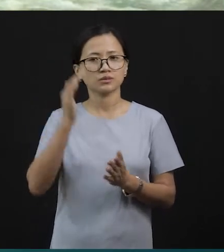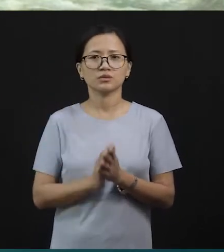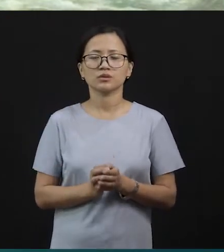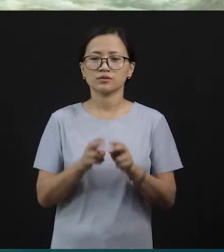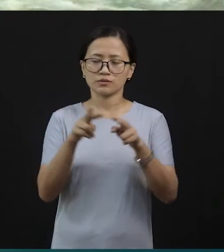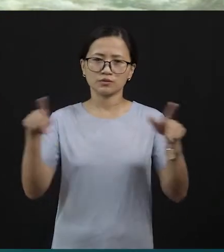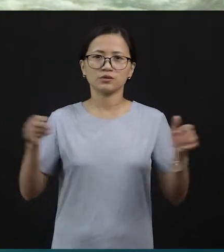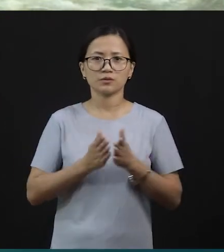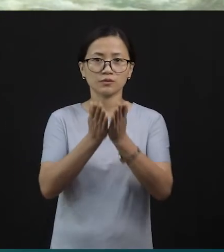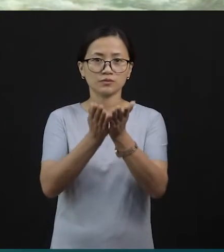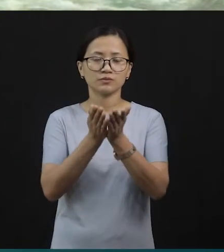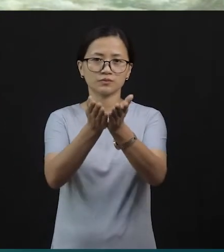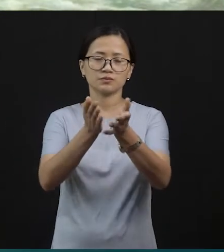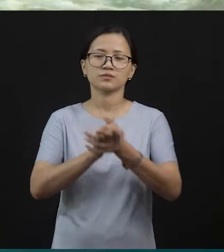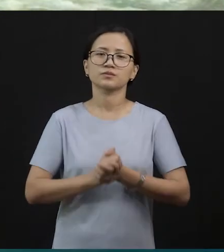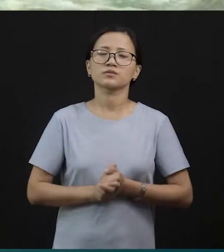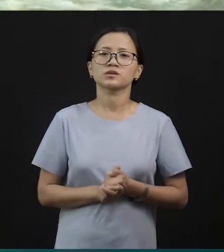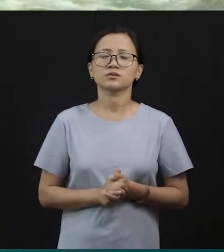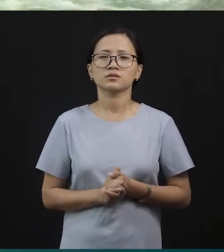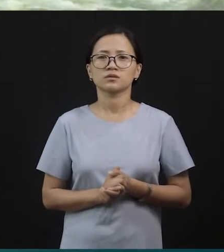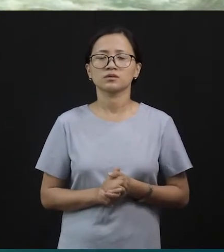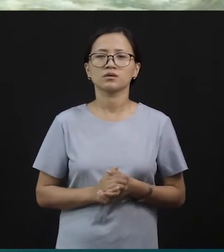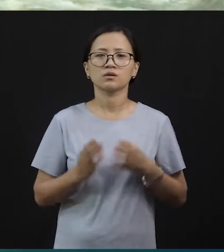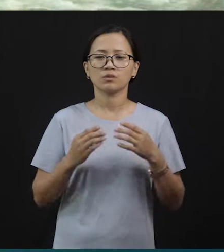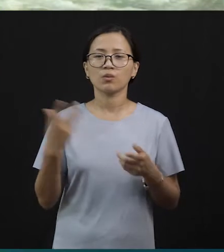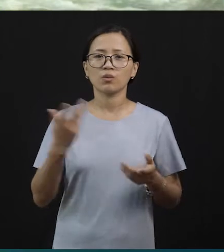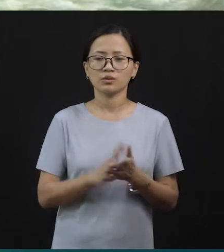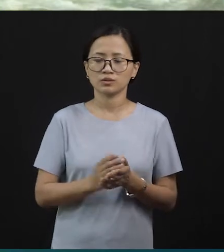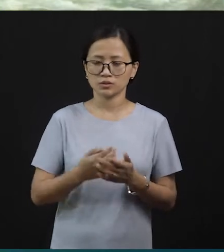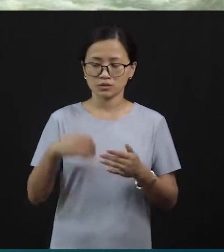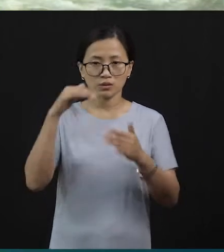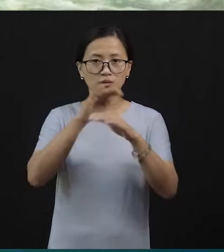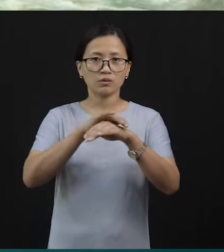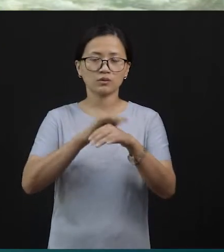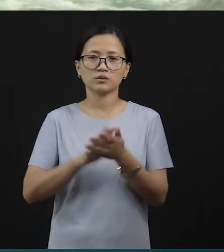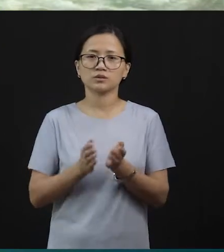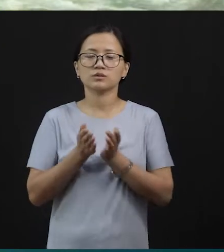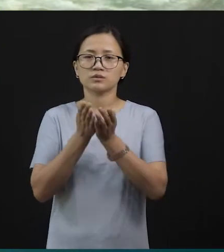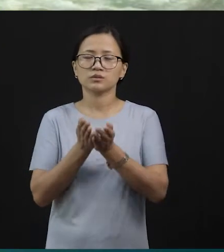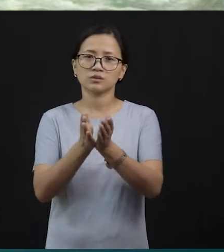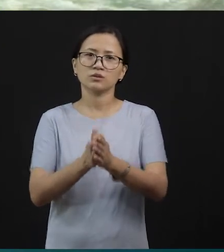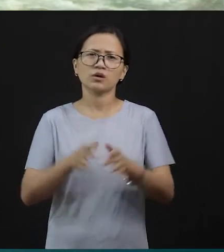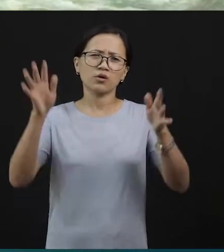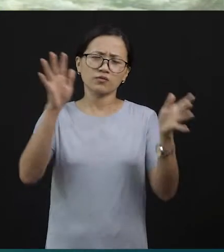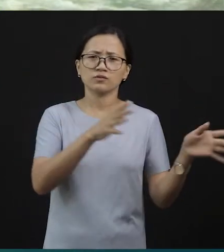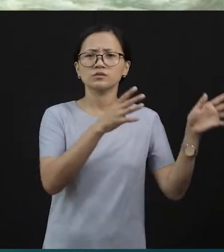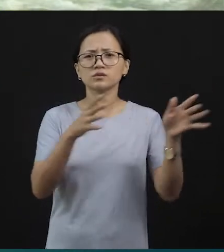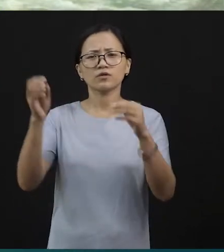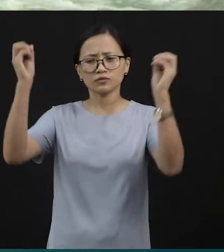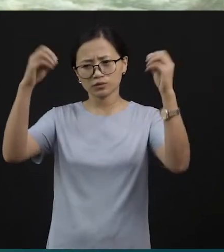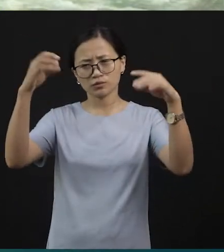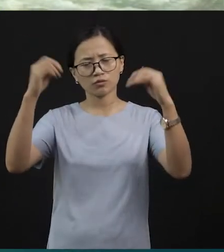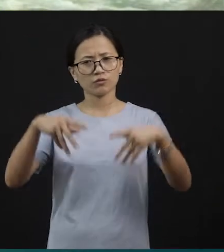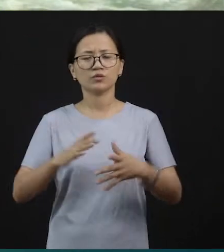Okay, there will be some yachts. Okay, but while on his ship, because of the storm, after 2 years